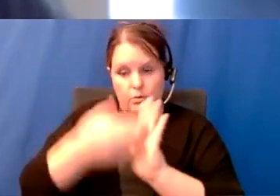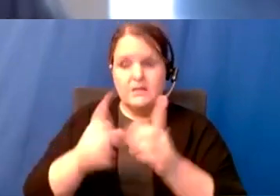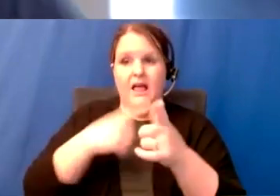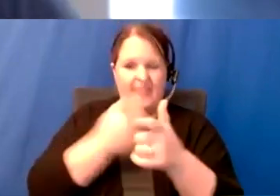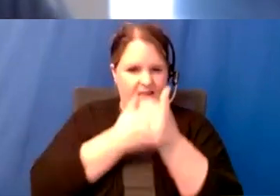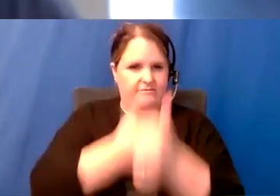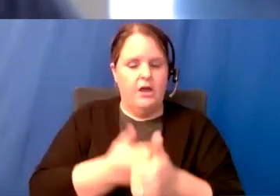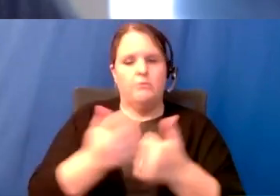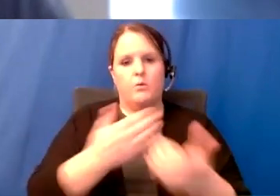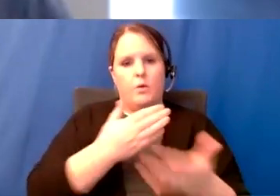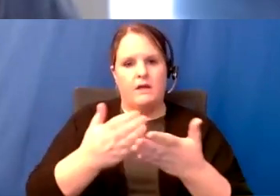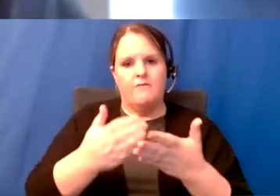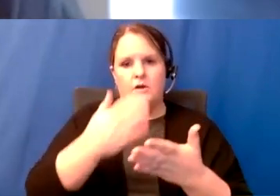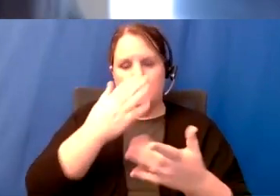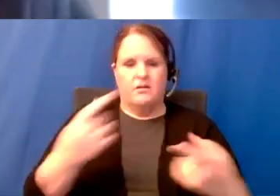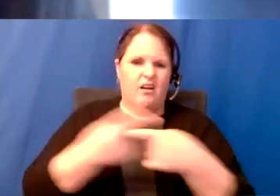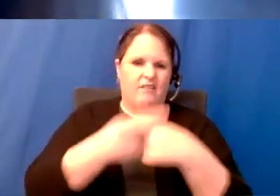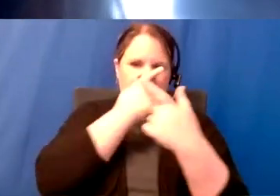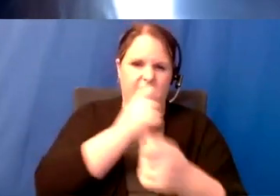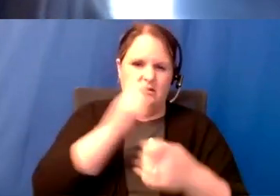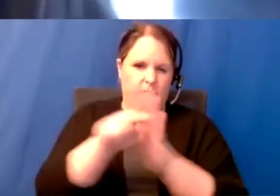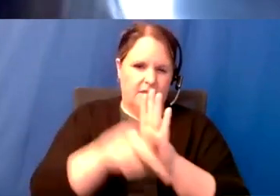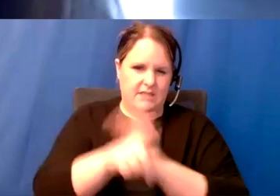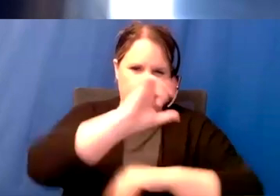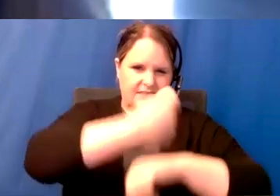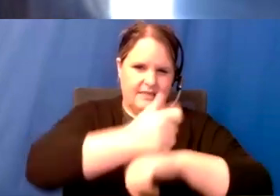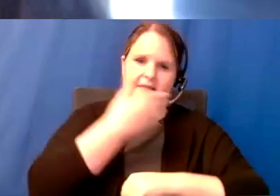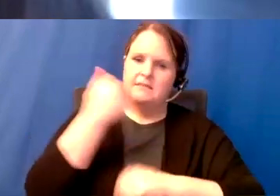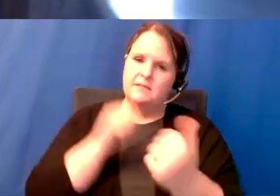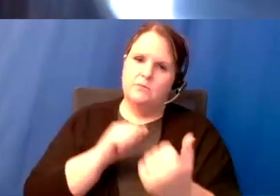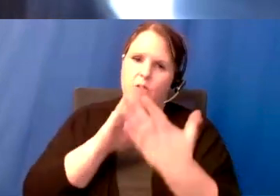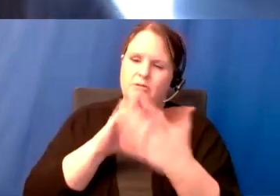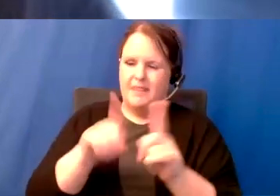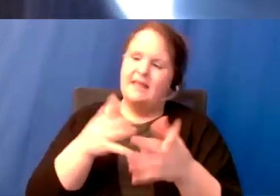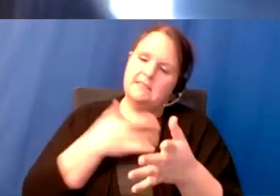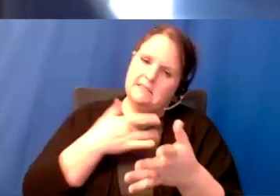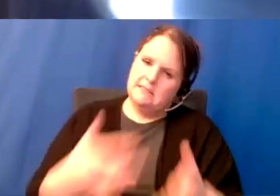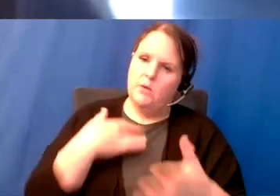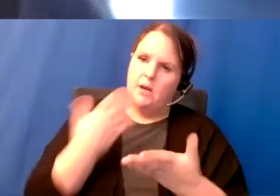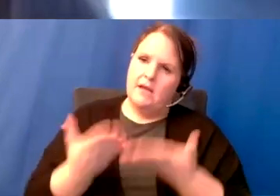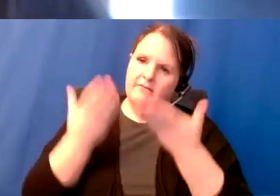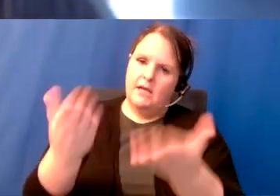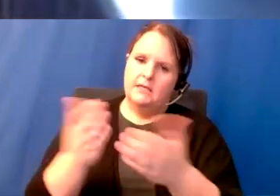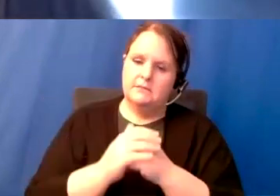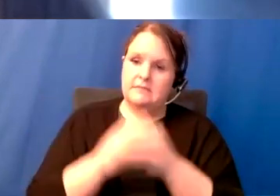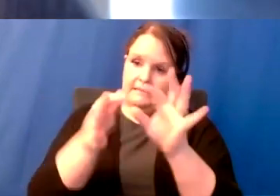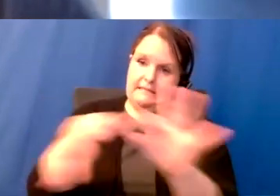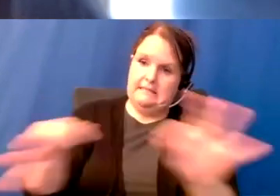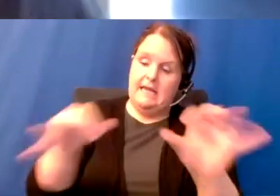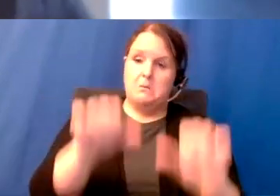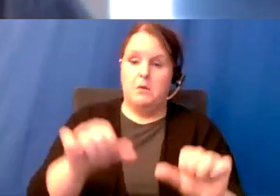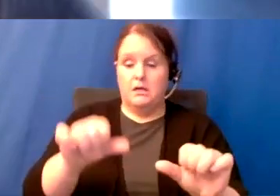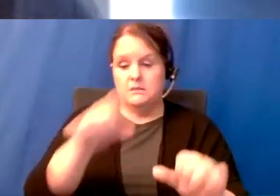conflict of interest policy is the best course of action. But that's generally what I advise, is just, stating that conflict